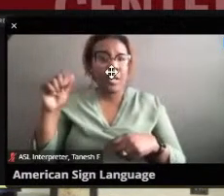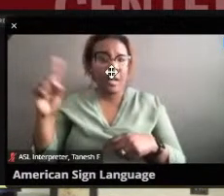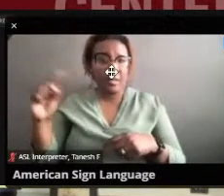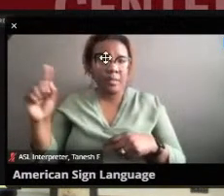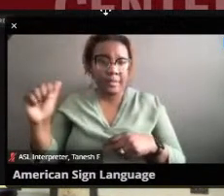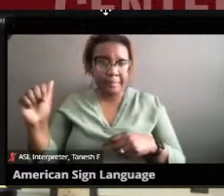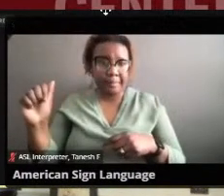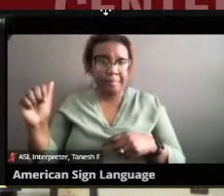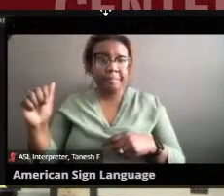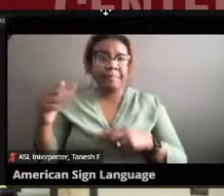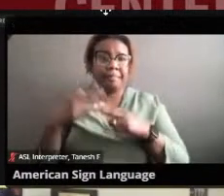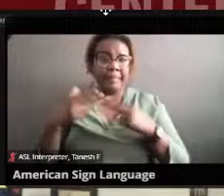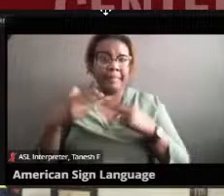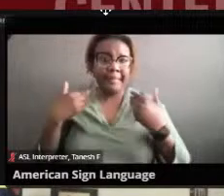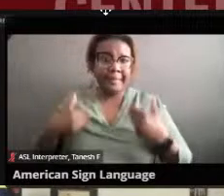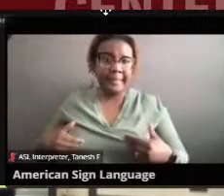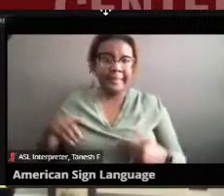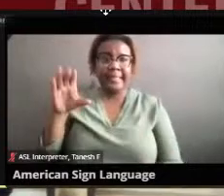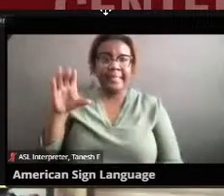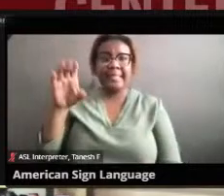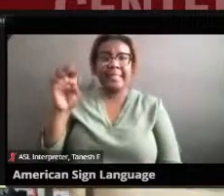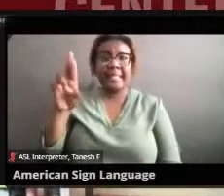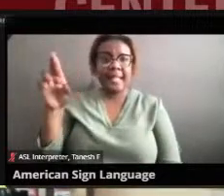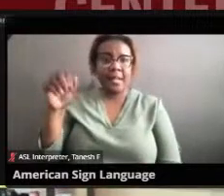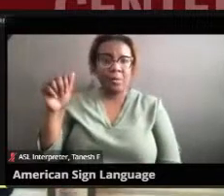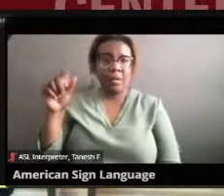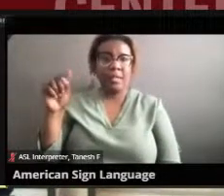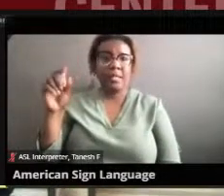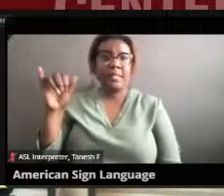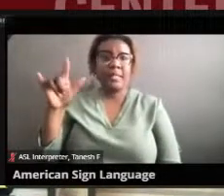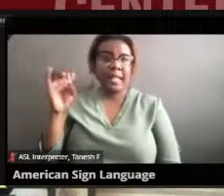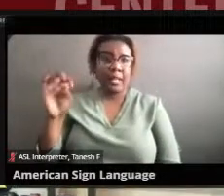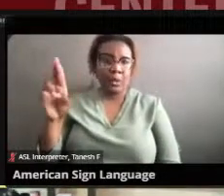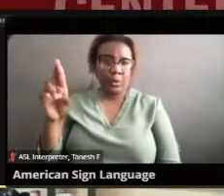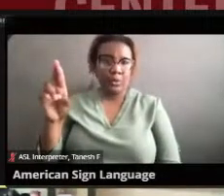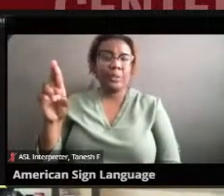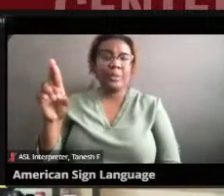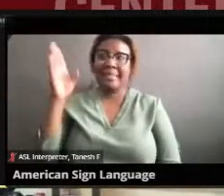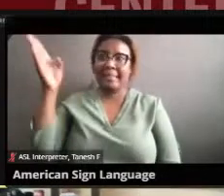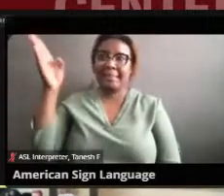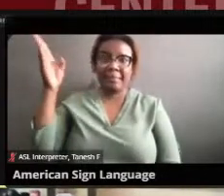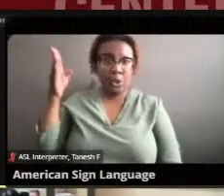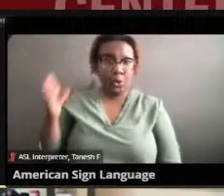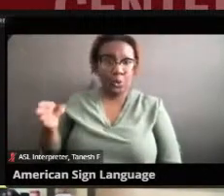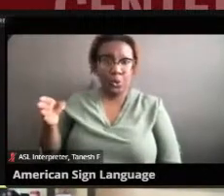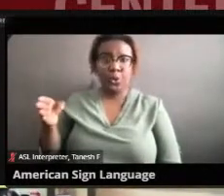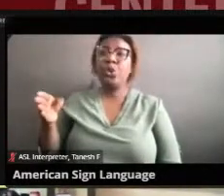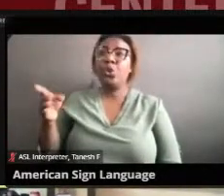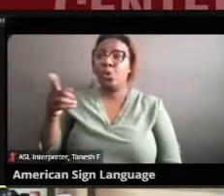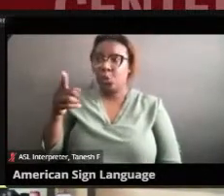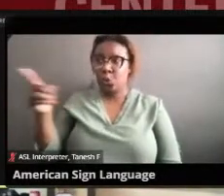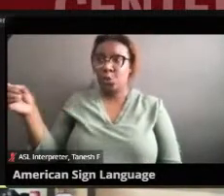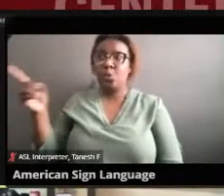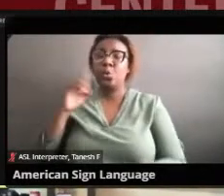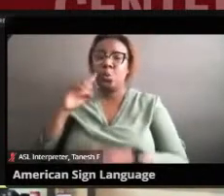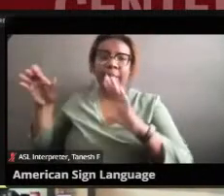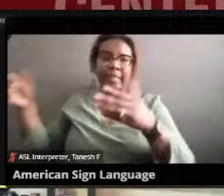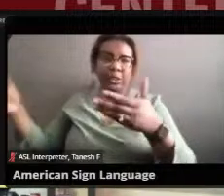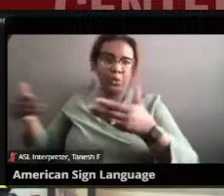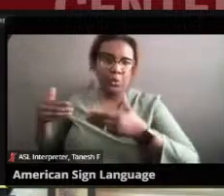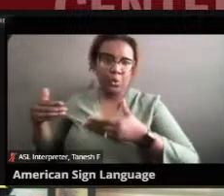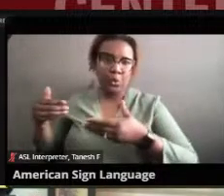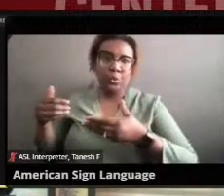My name is Sierra Taylor. I'm going to have the speakers of this liturgy introduce ourselves before we get